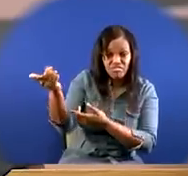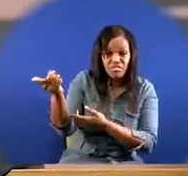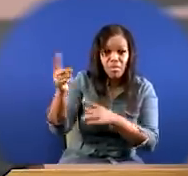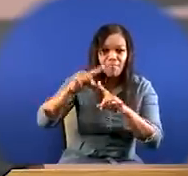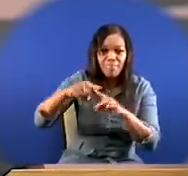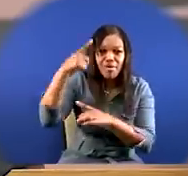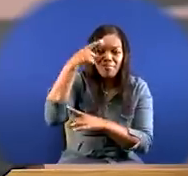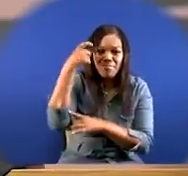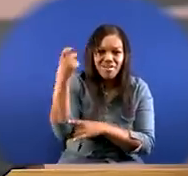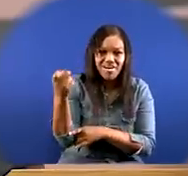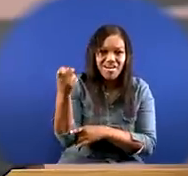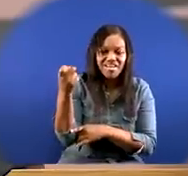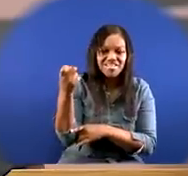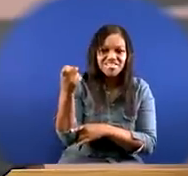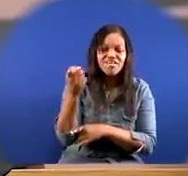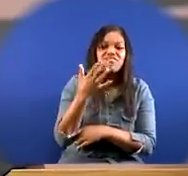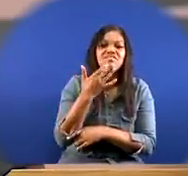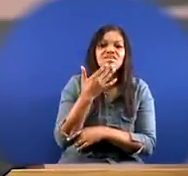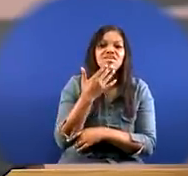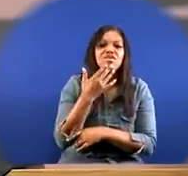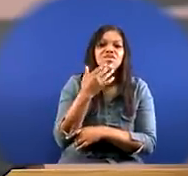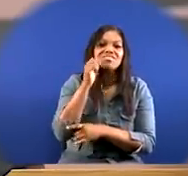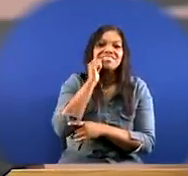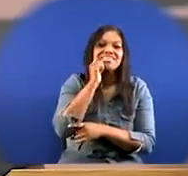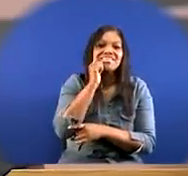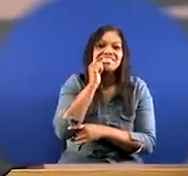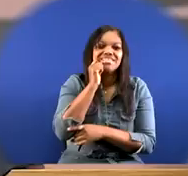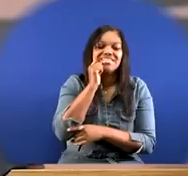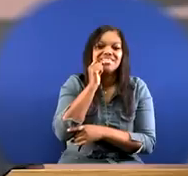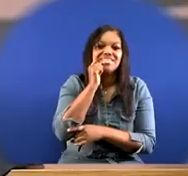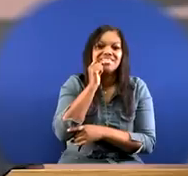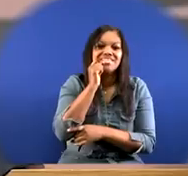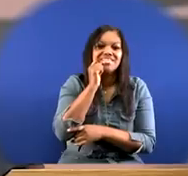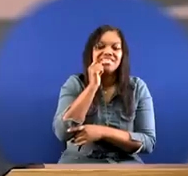But because of the color of his skin,